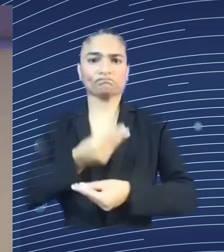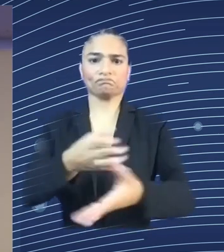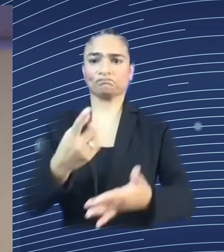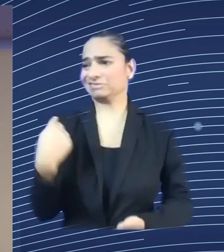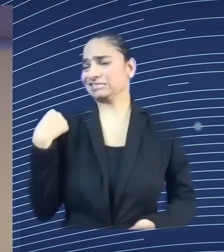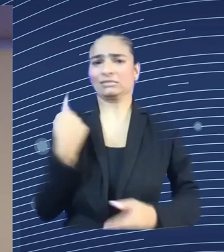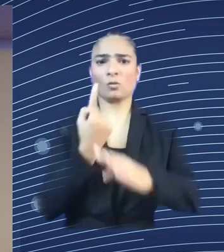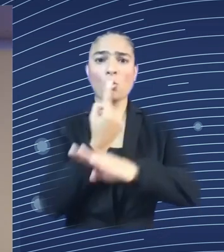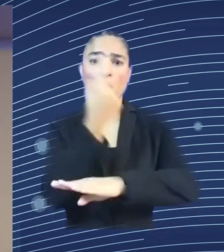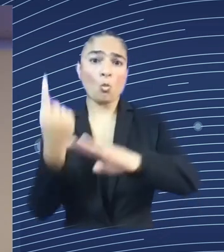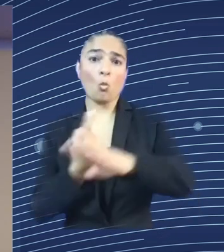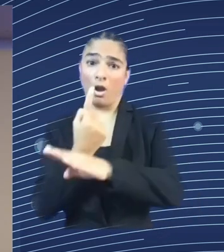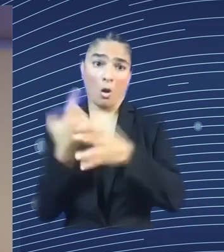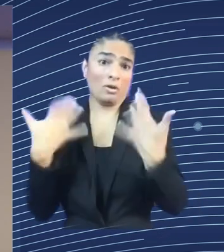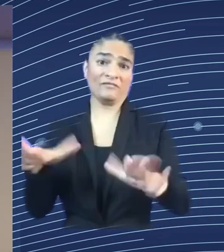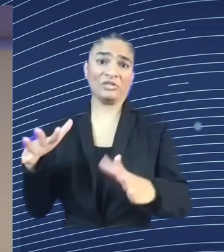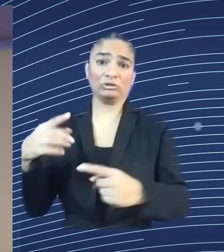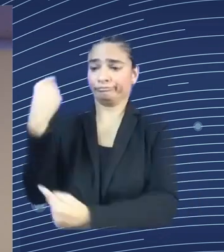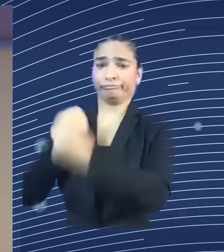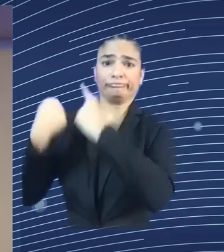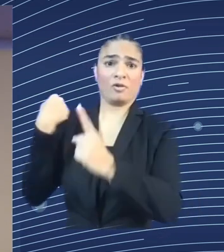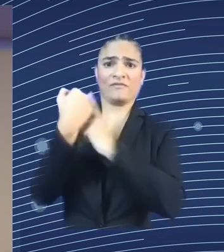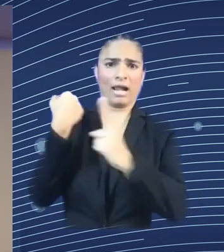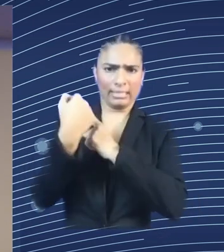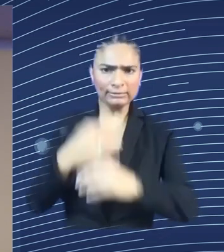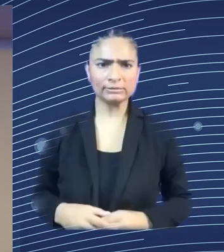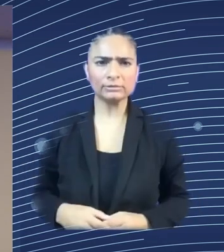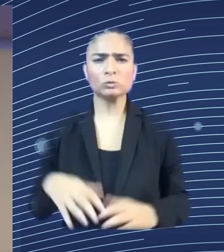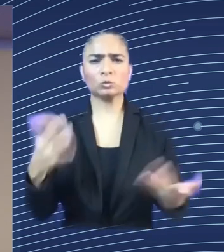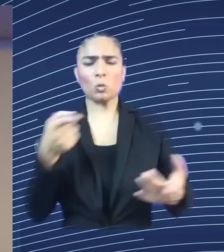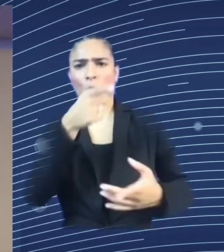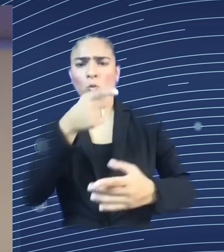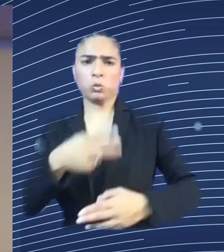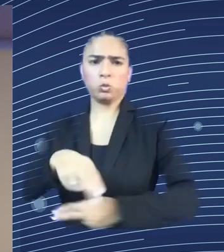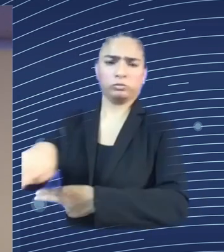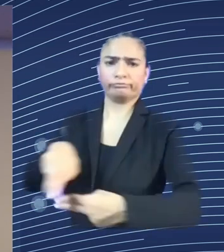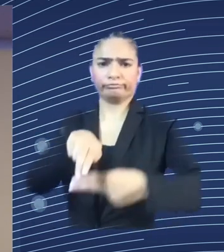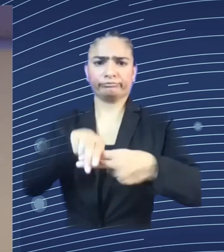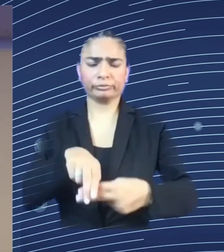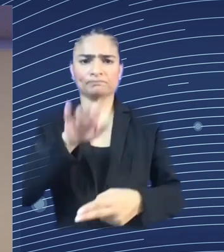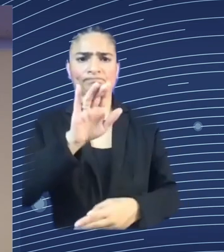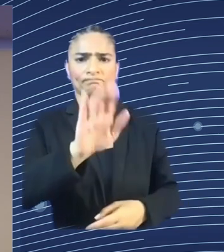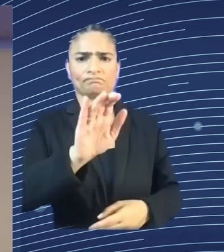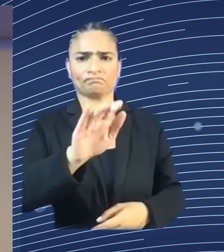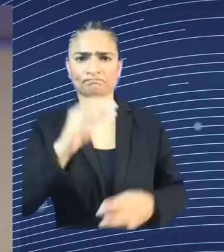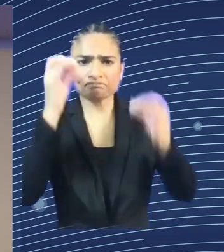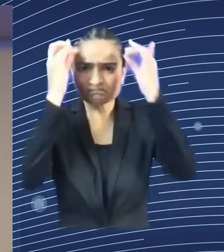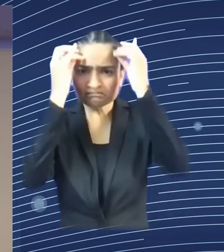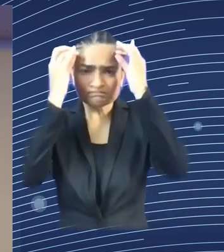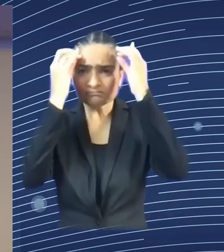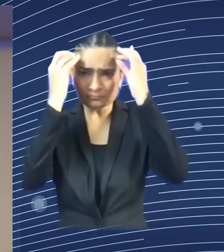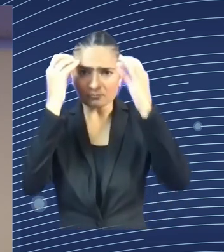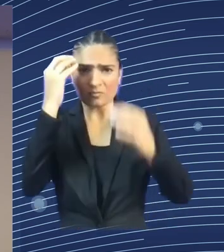you are not, like, well to just, like, think properly the answers that you need to give to the policy, to the police. And the